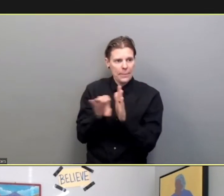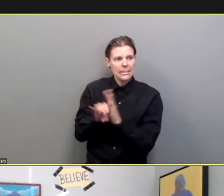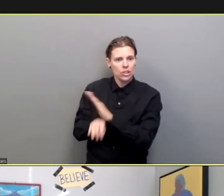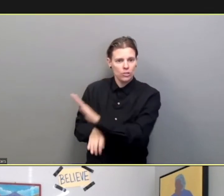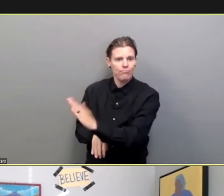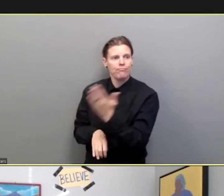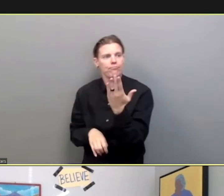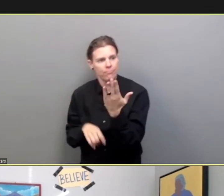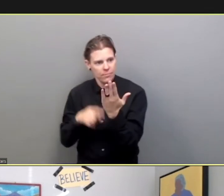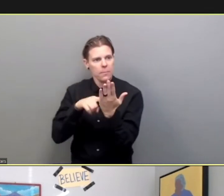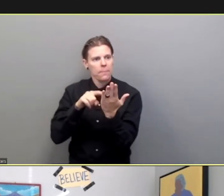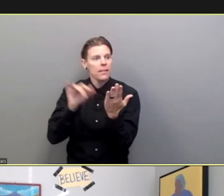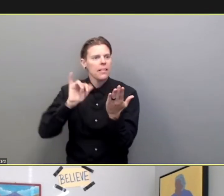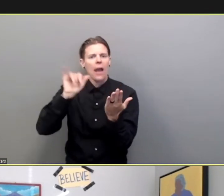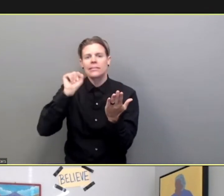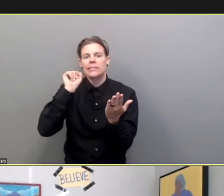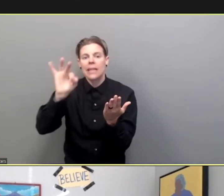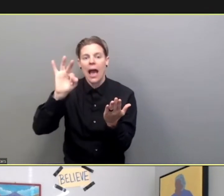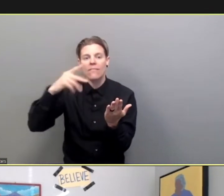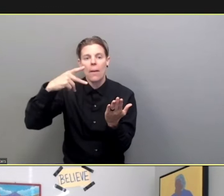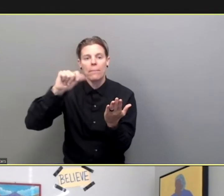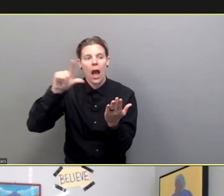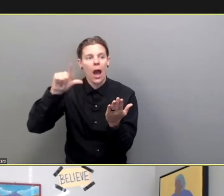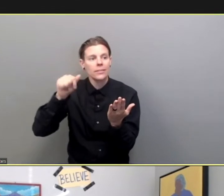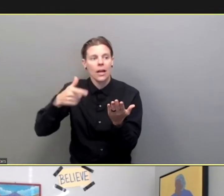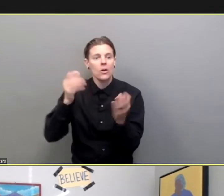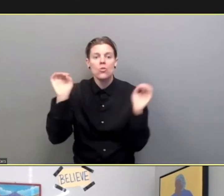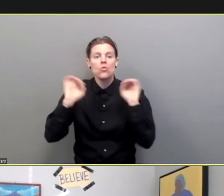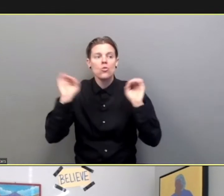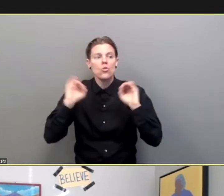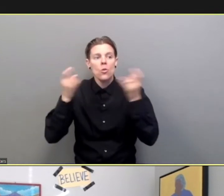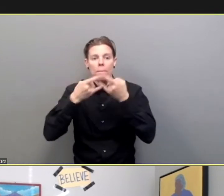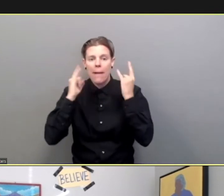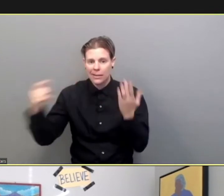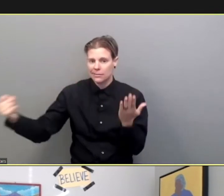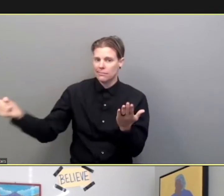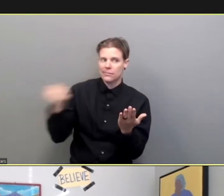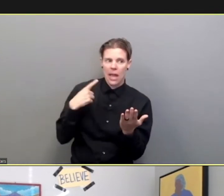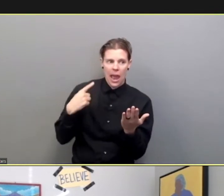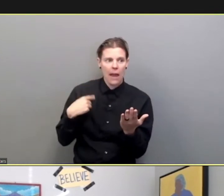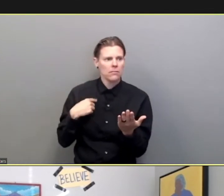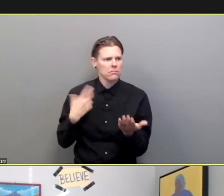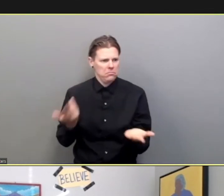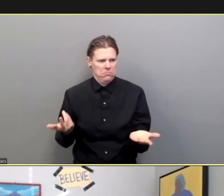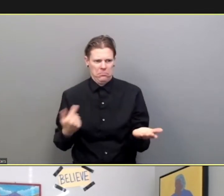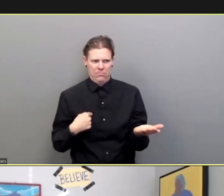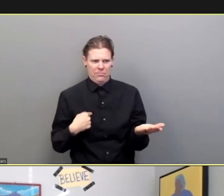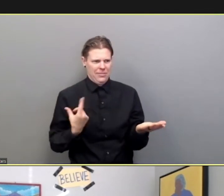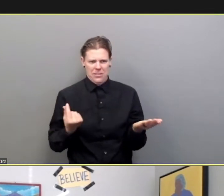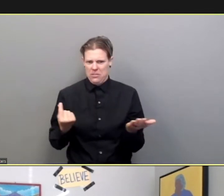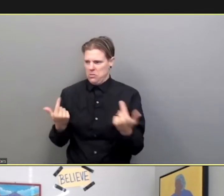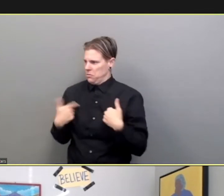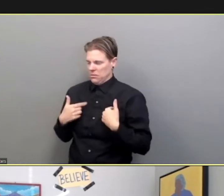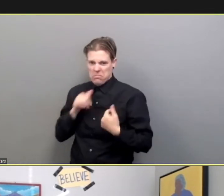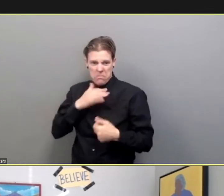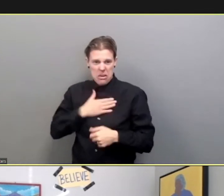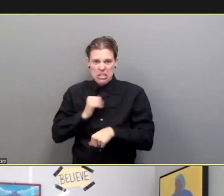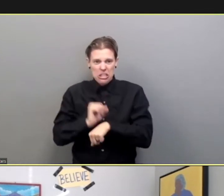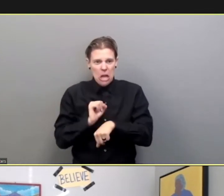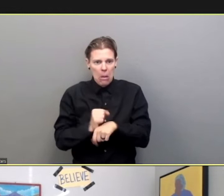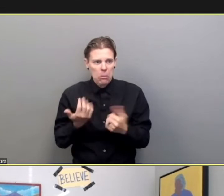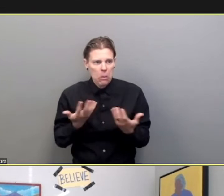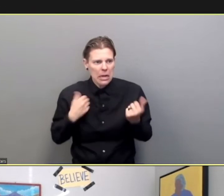like, that's it. So that's not really actionable information unless I happen to be on the Santa Fe Plaza. And probably I would